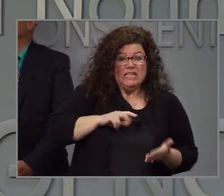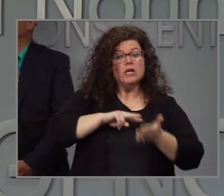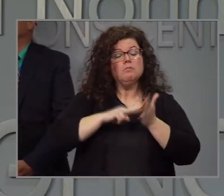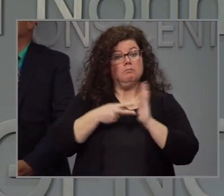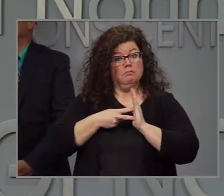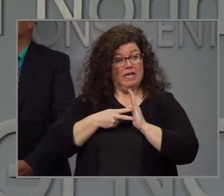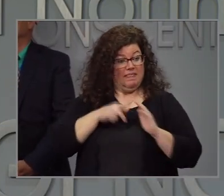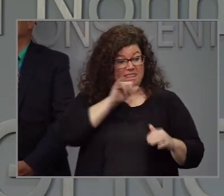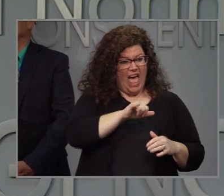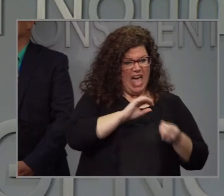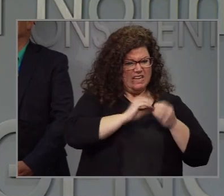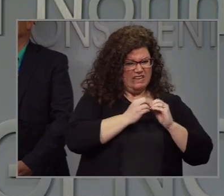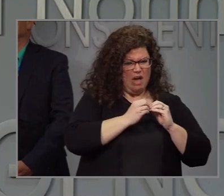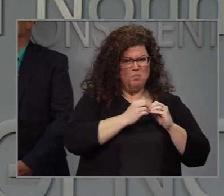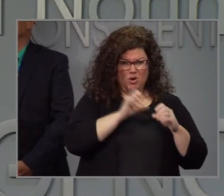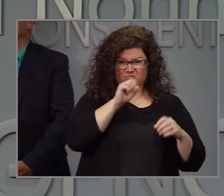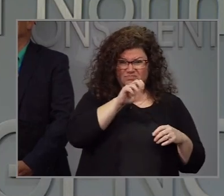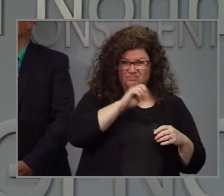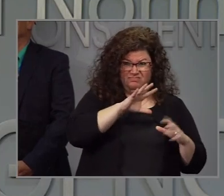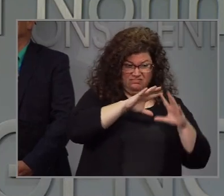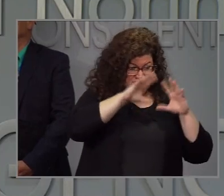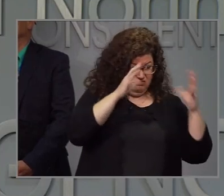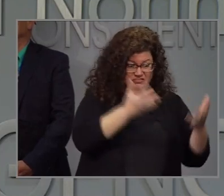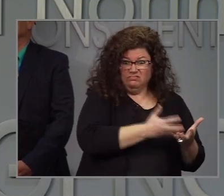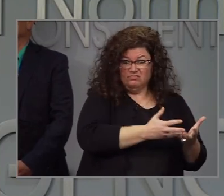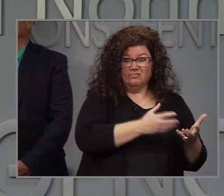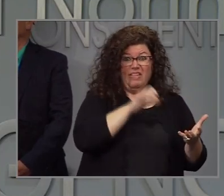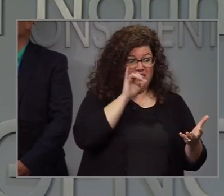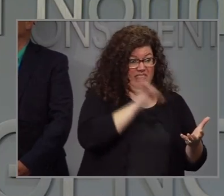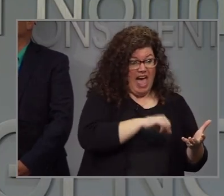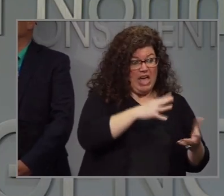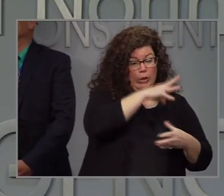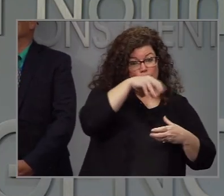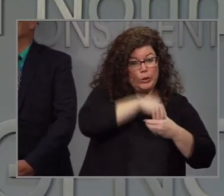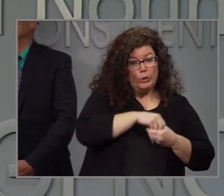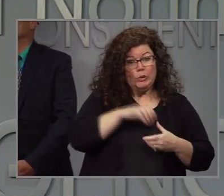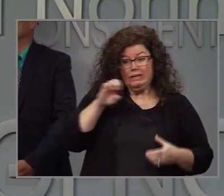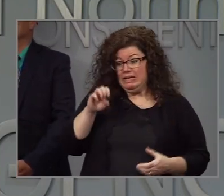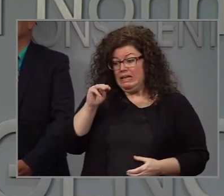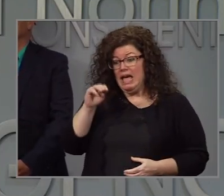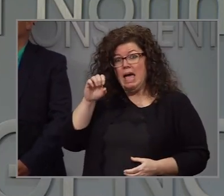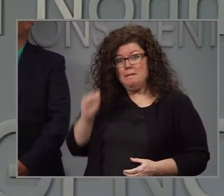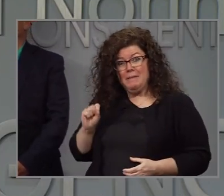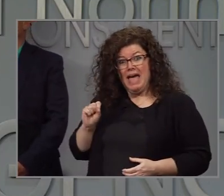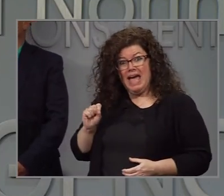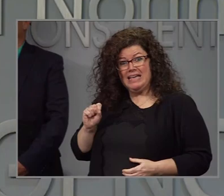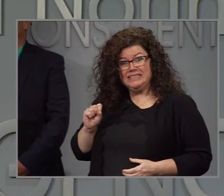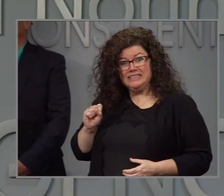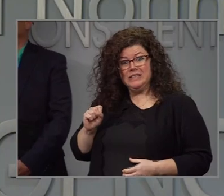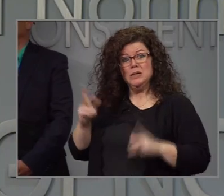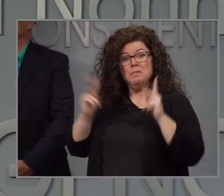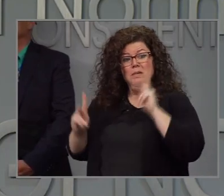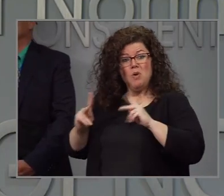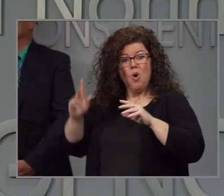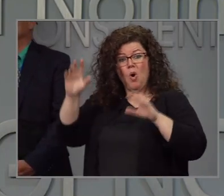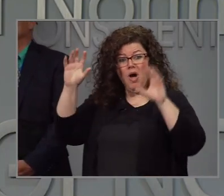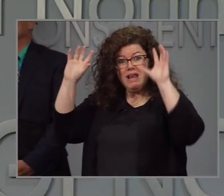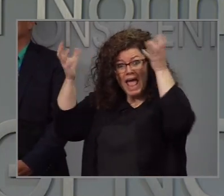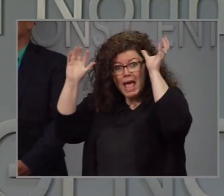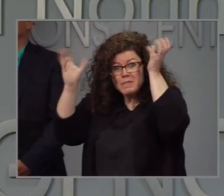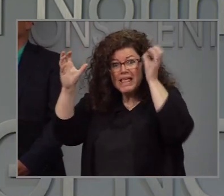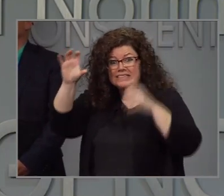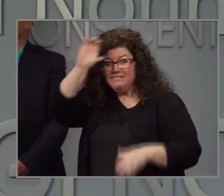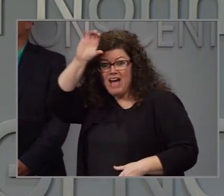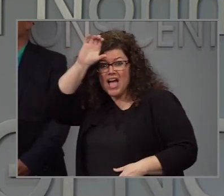law enforcement and the fire service. We've received 161 requests from those entities yesterday. We